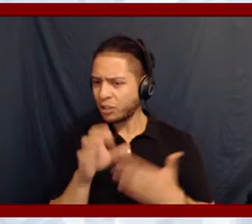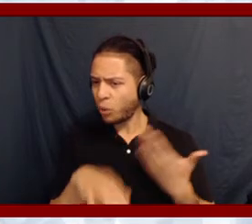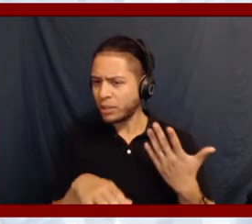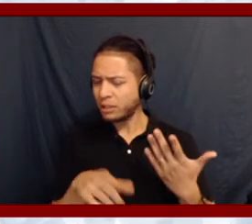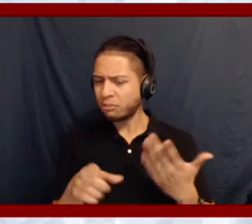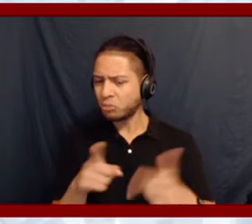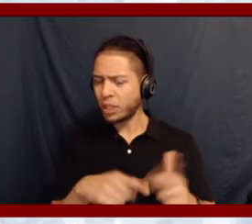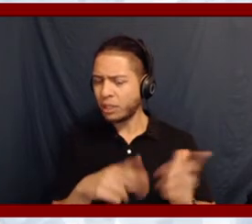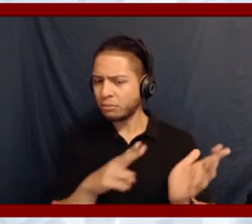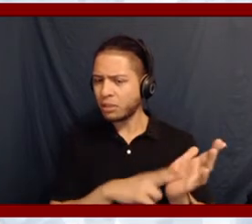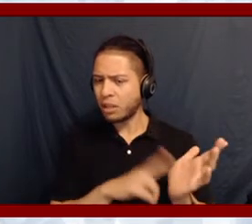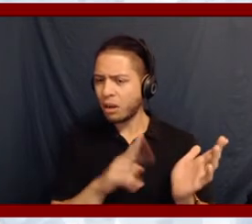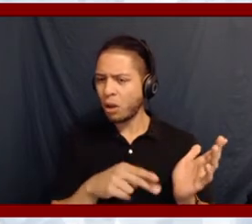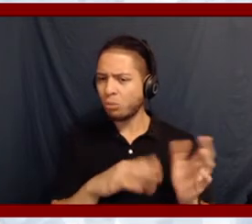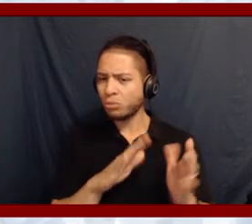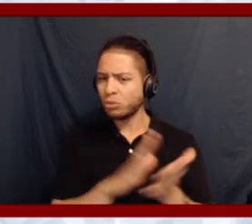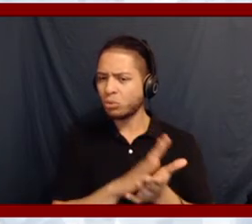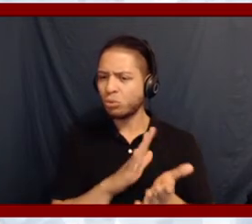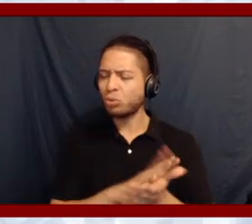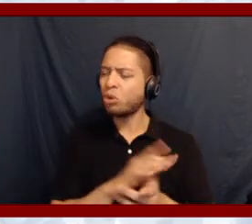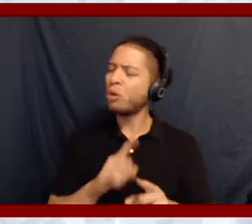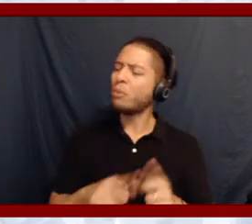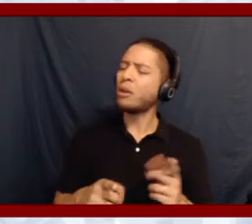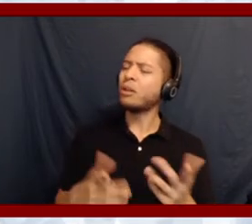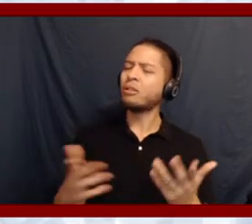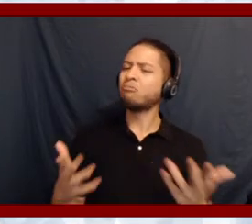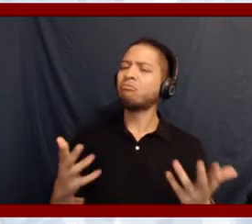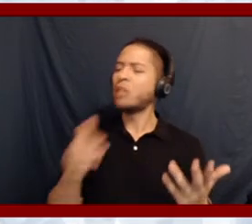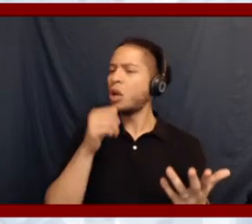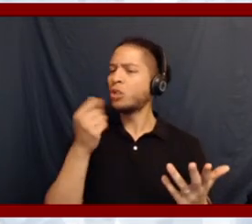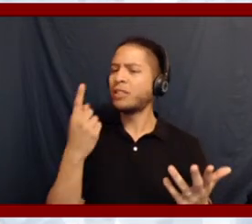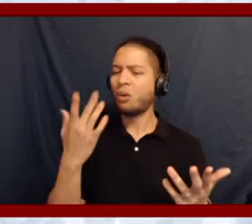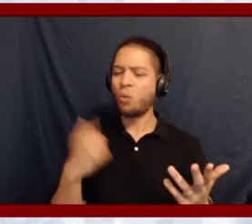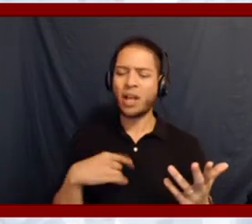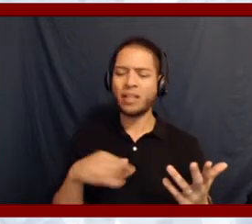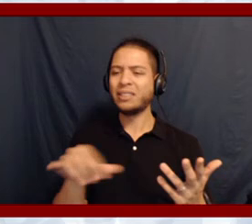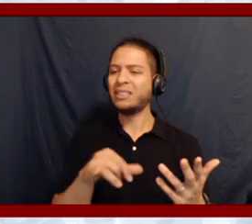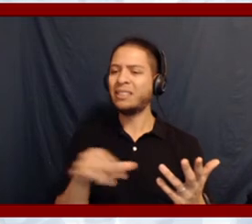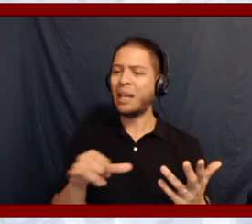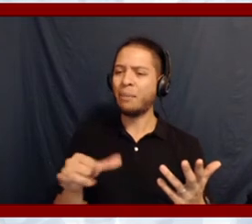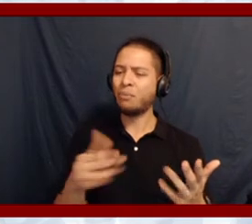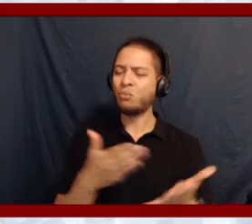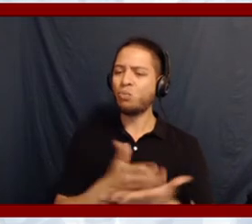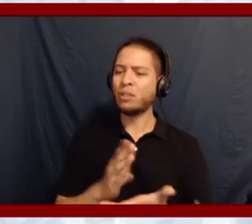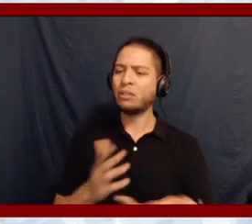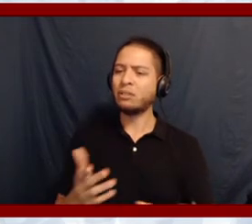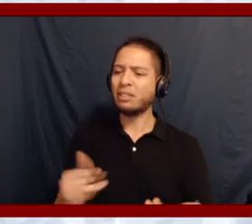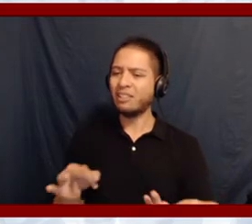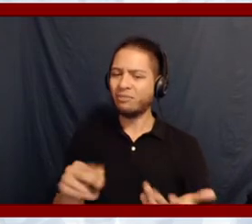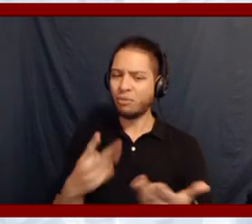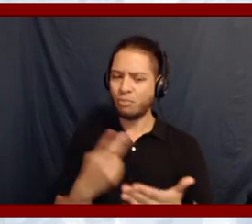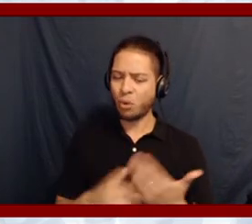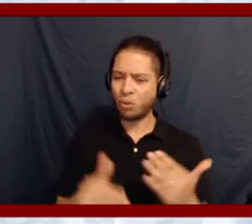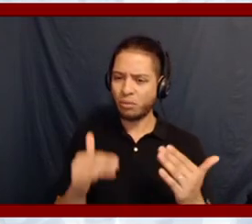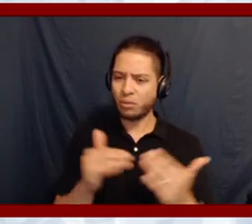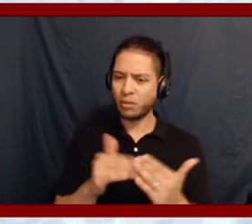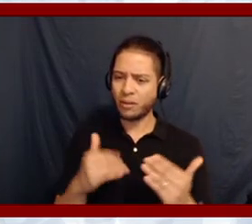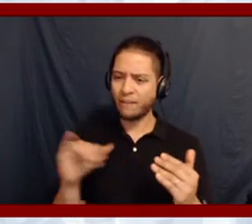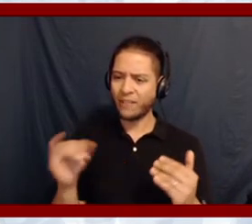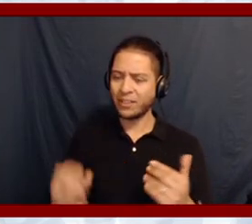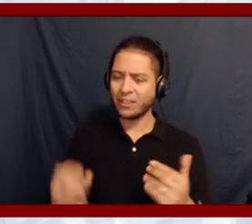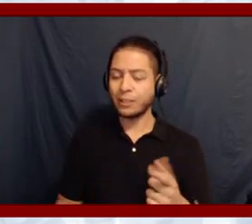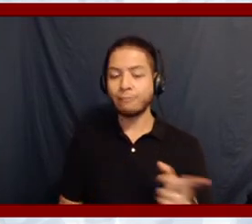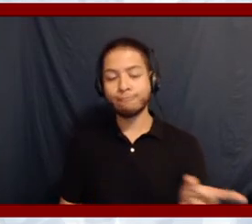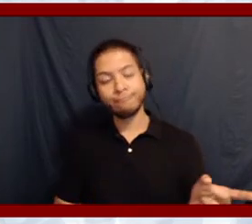on vaccinated people, if both vaccinated and unvaccinated people could still be infected? Well, the reason is, that's a very good question.